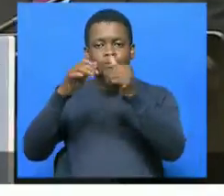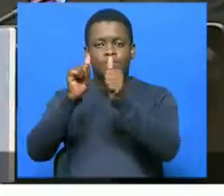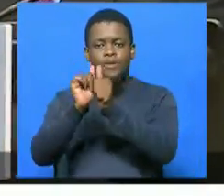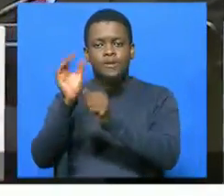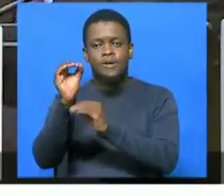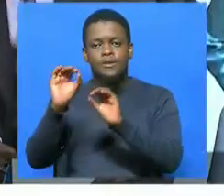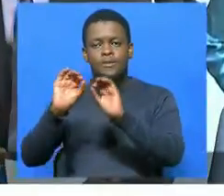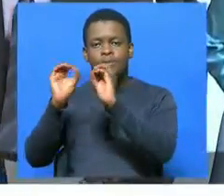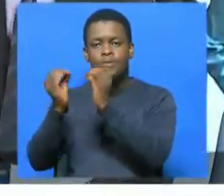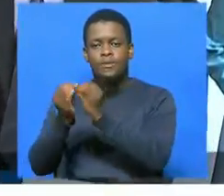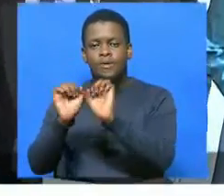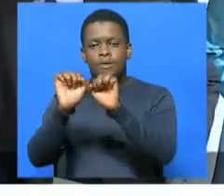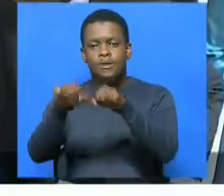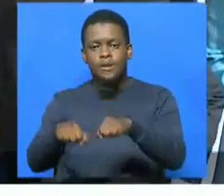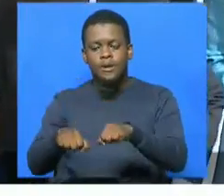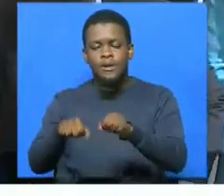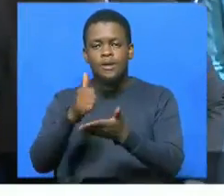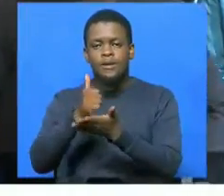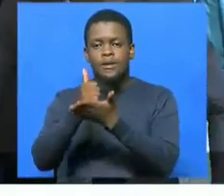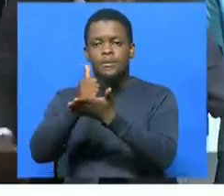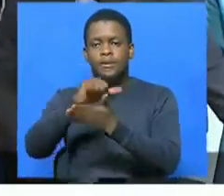Help Africa unlock its full potential.